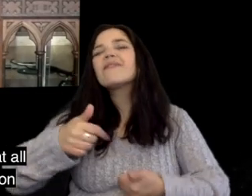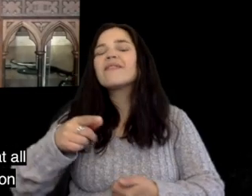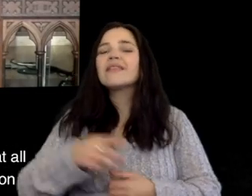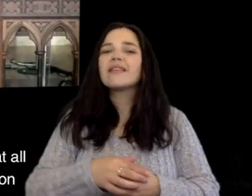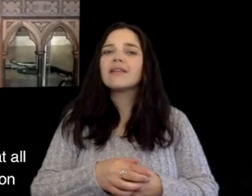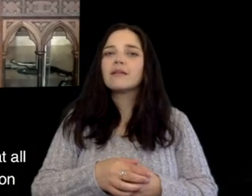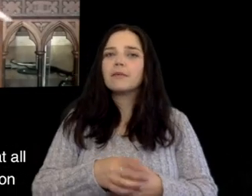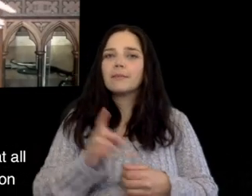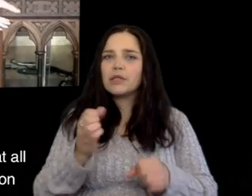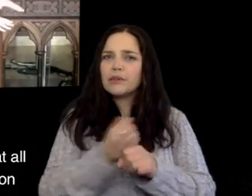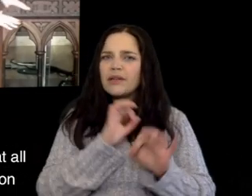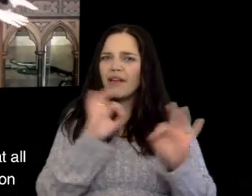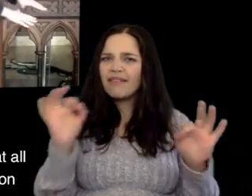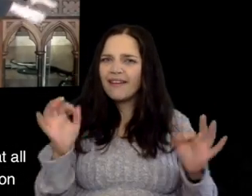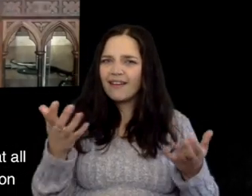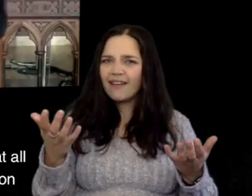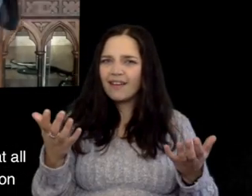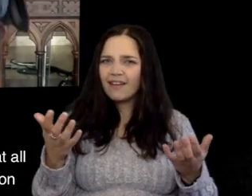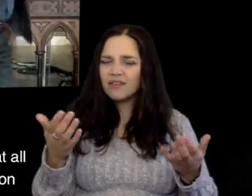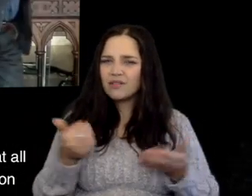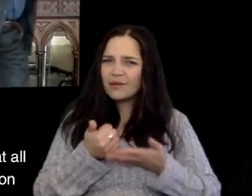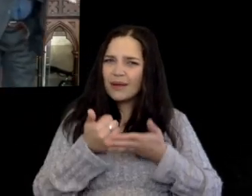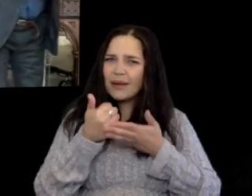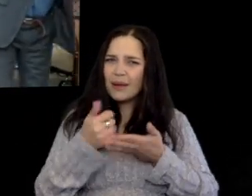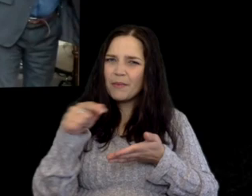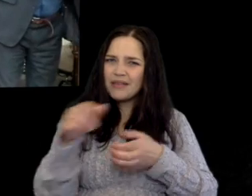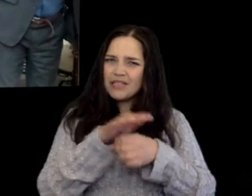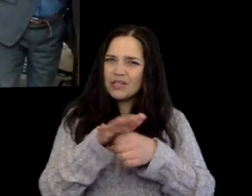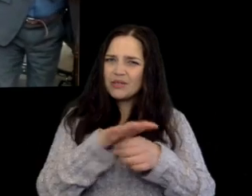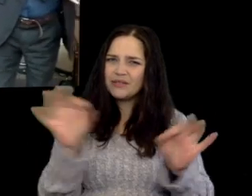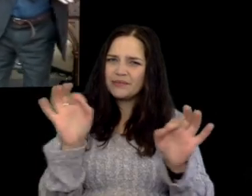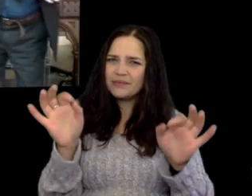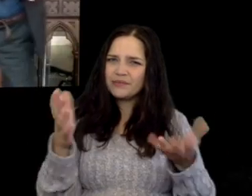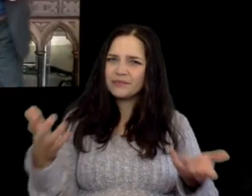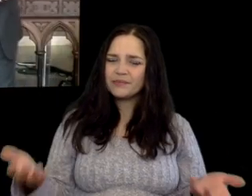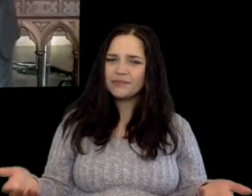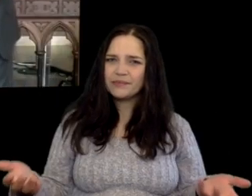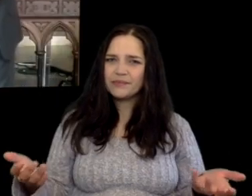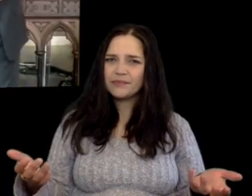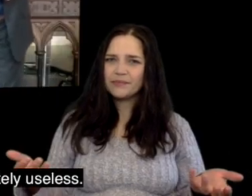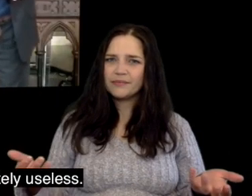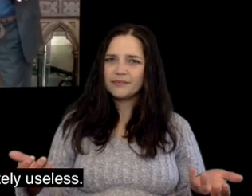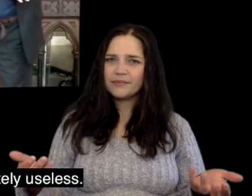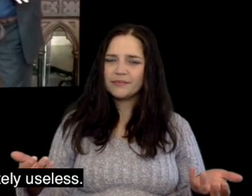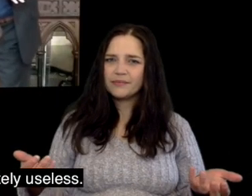you do nothing at all to help their situation,